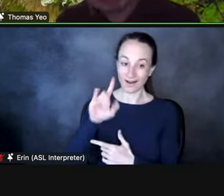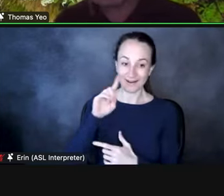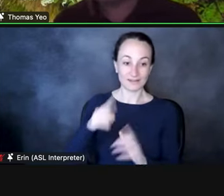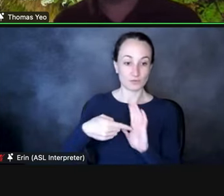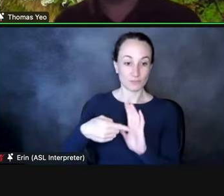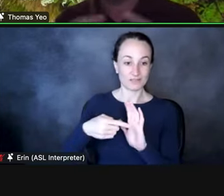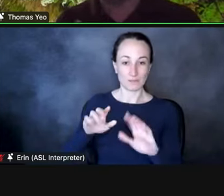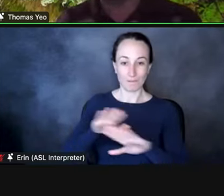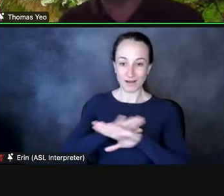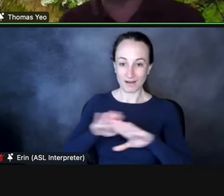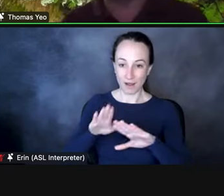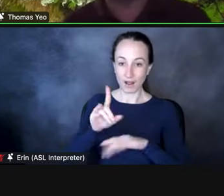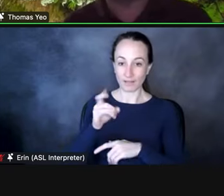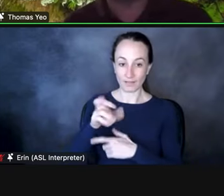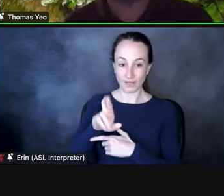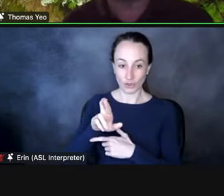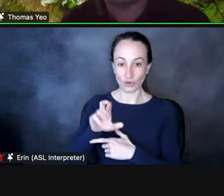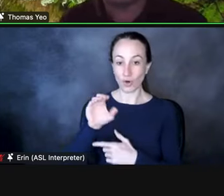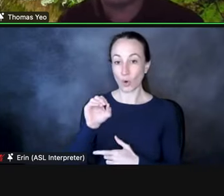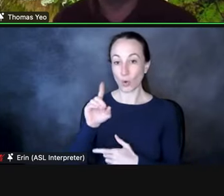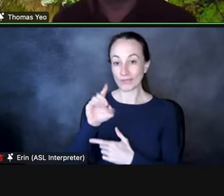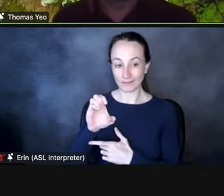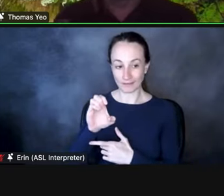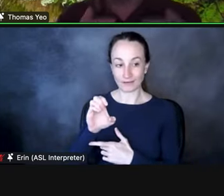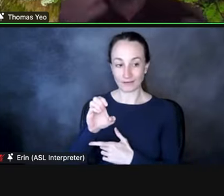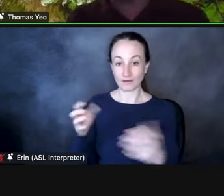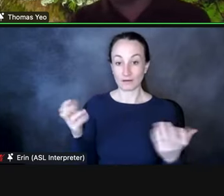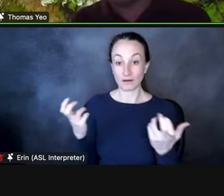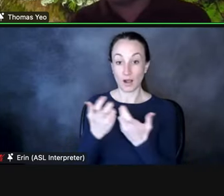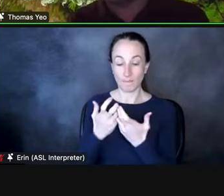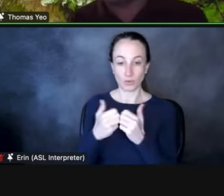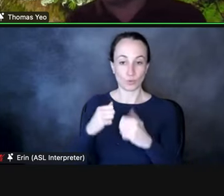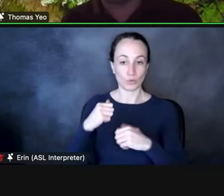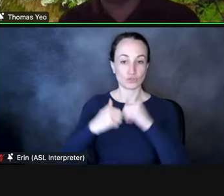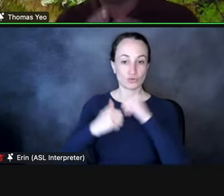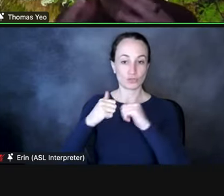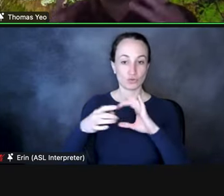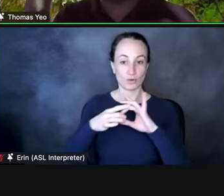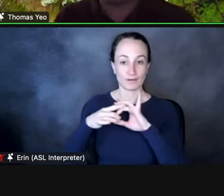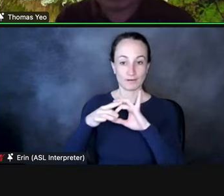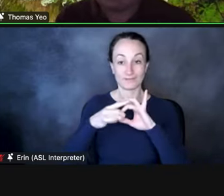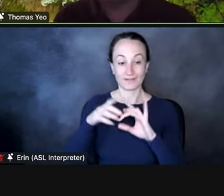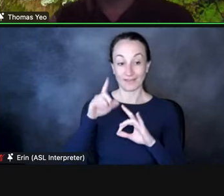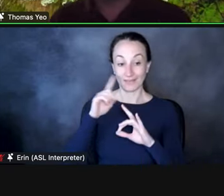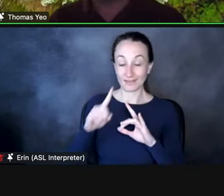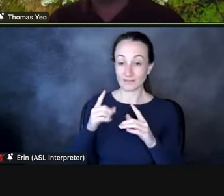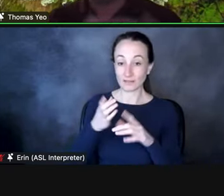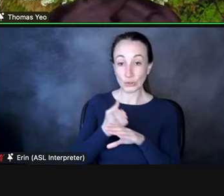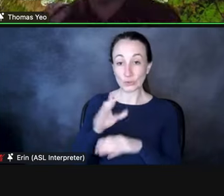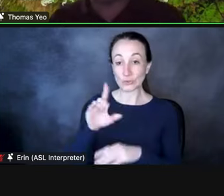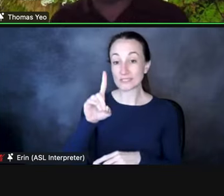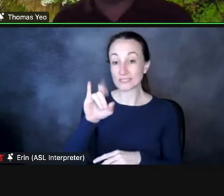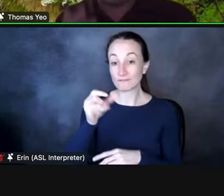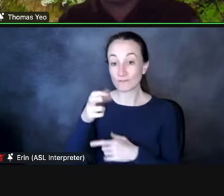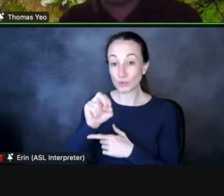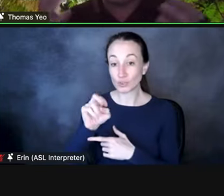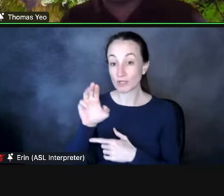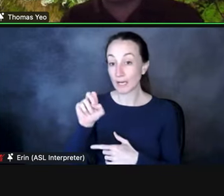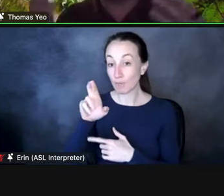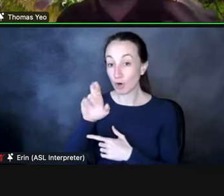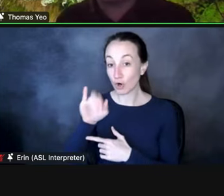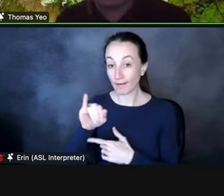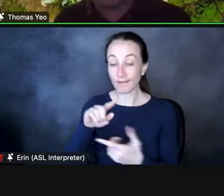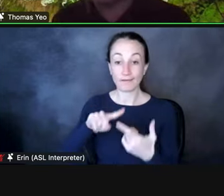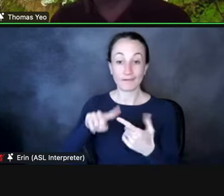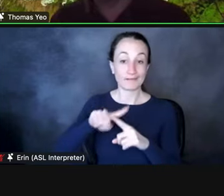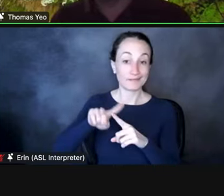equations coupled together by structural connectivity. This structural connectivity can be from diffusion MRI, it can be from invasive track tracing